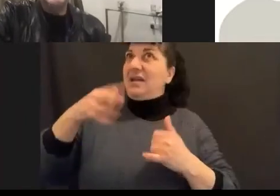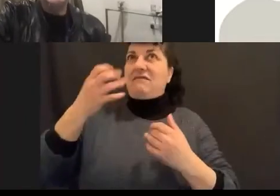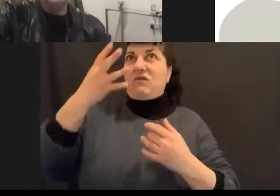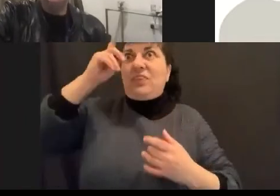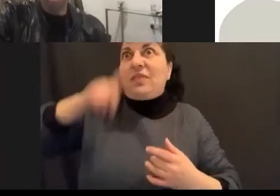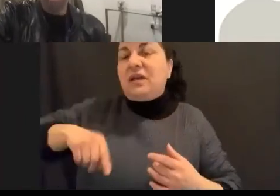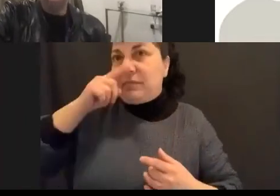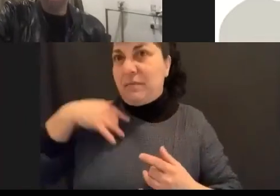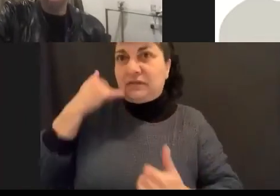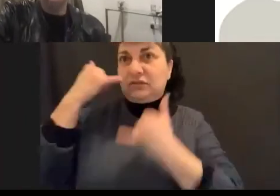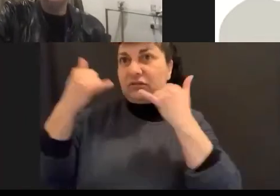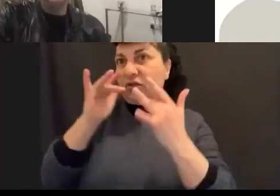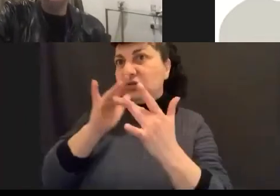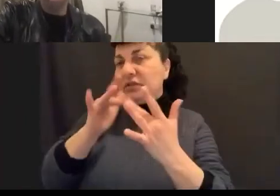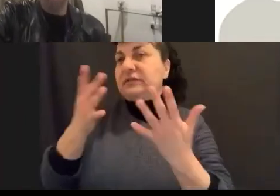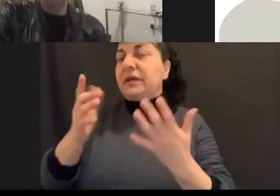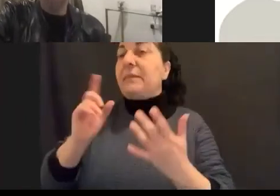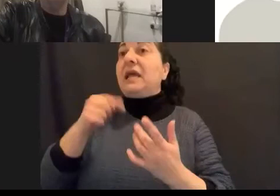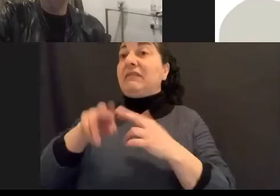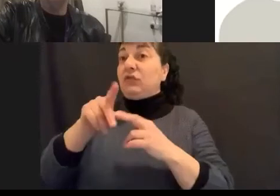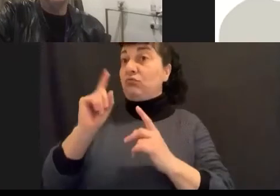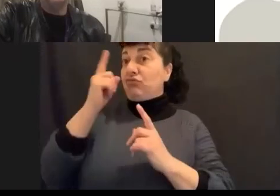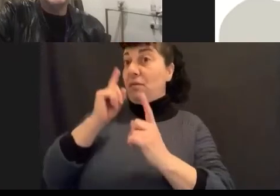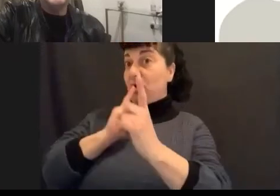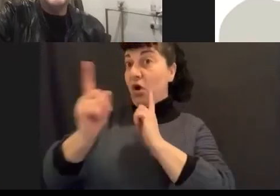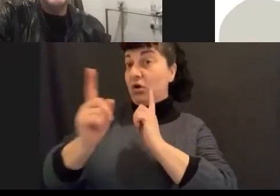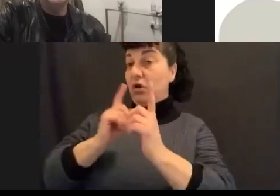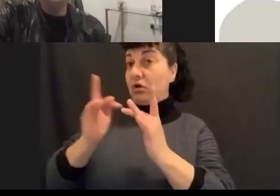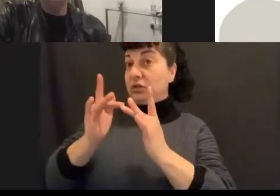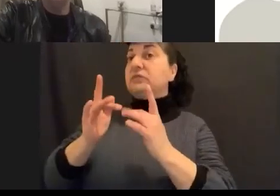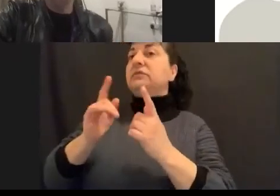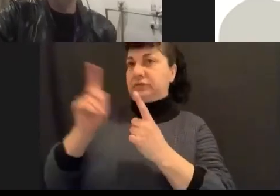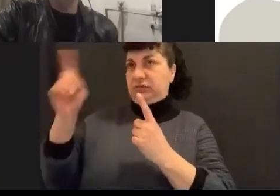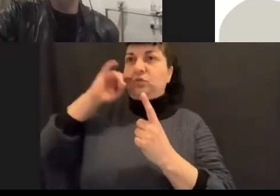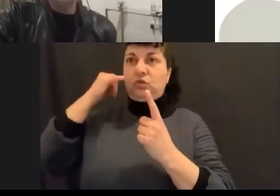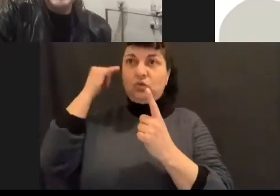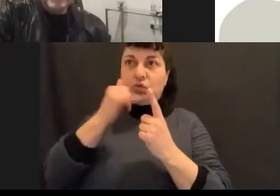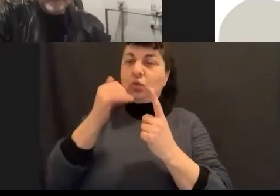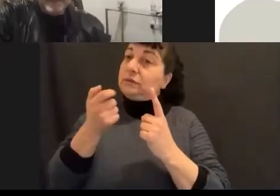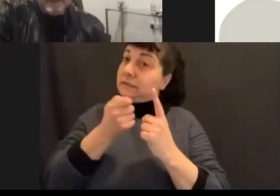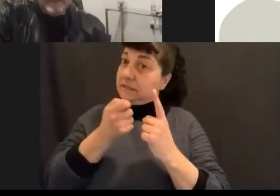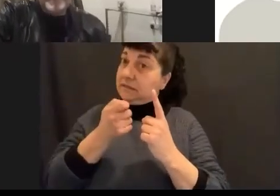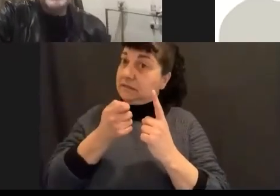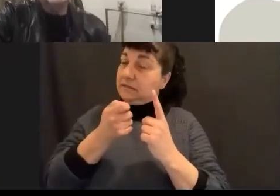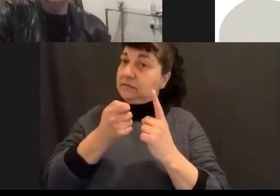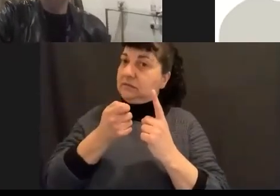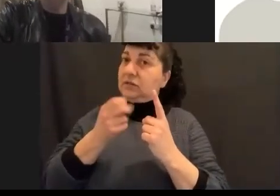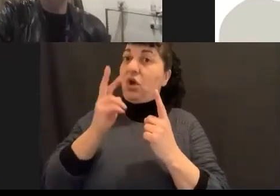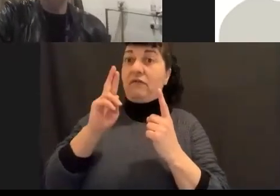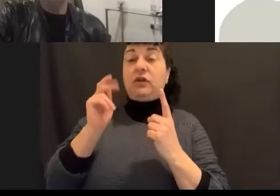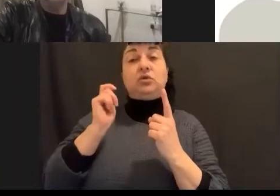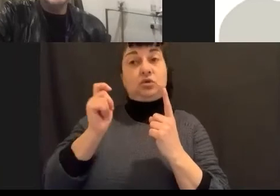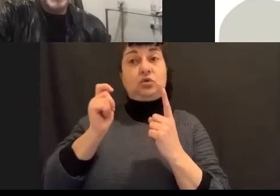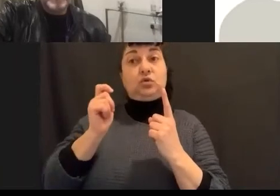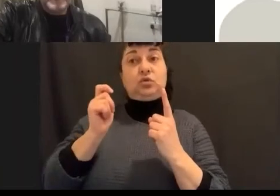are likely to get a text and then they will catch up with you and hopefully fairly soon, but maybe later than